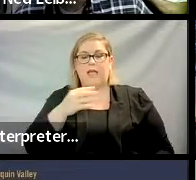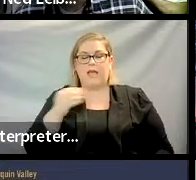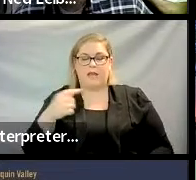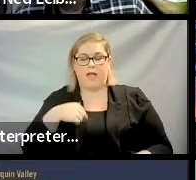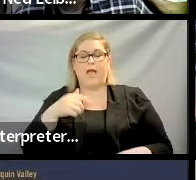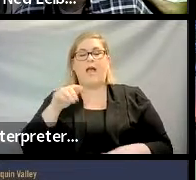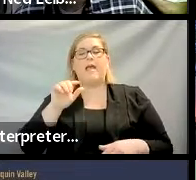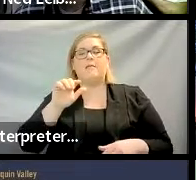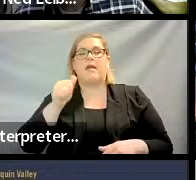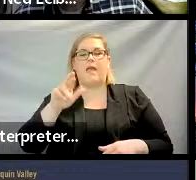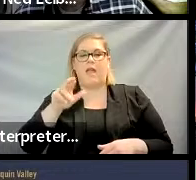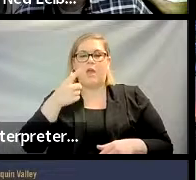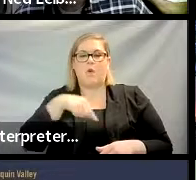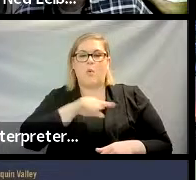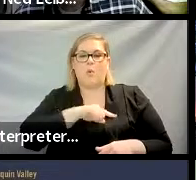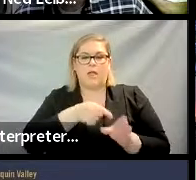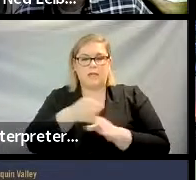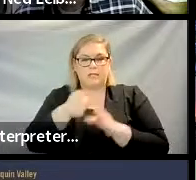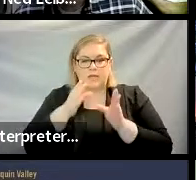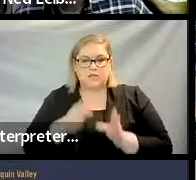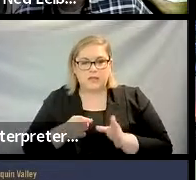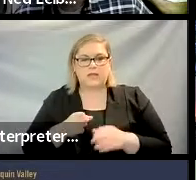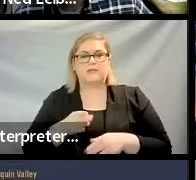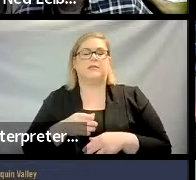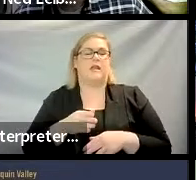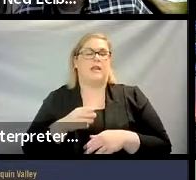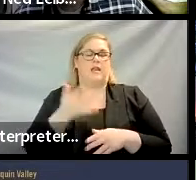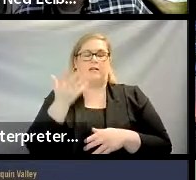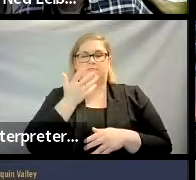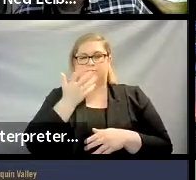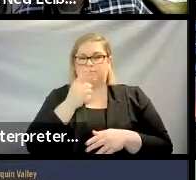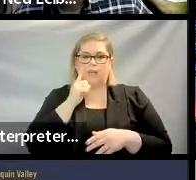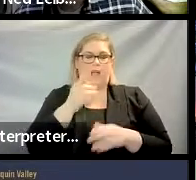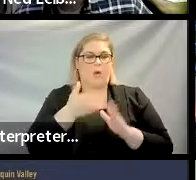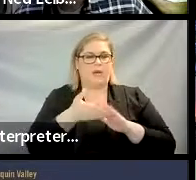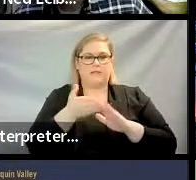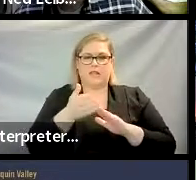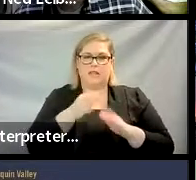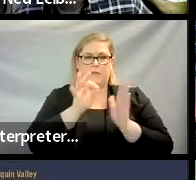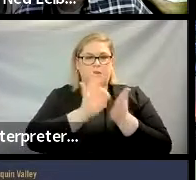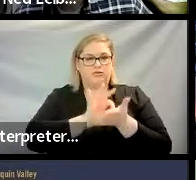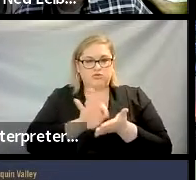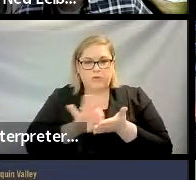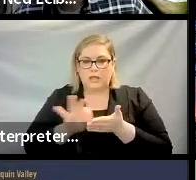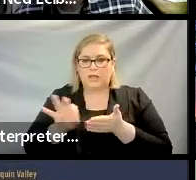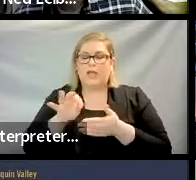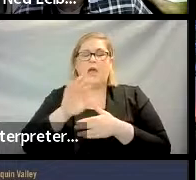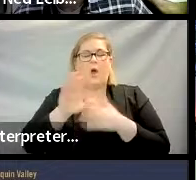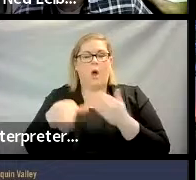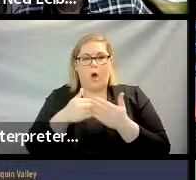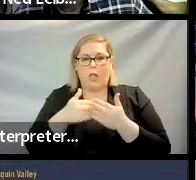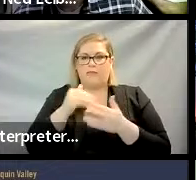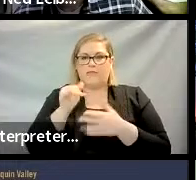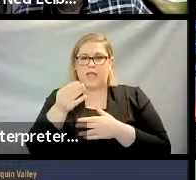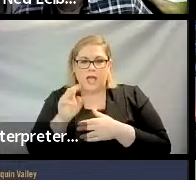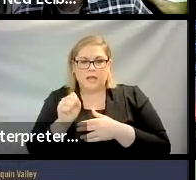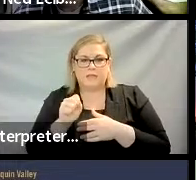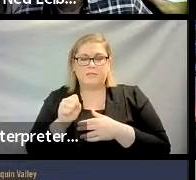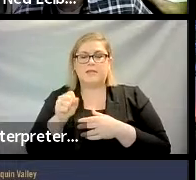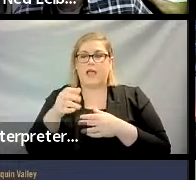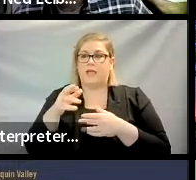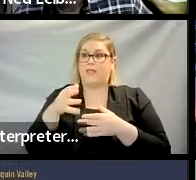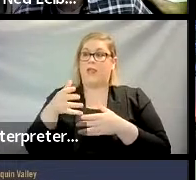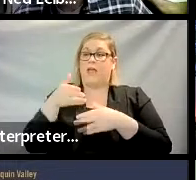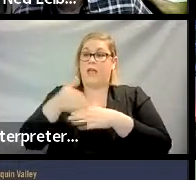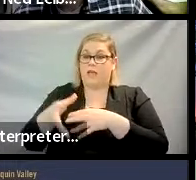quick reminder, our wonderful facilitators have been tracking all of these action items and read them out at the end of meetings. And after that, the Air District and